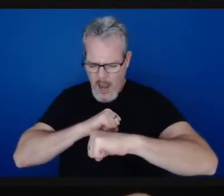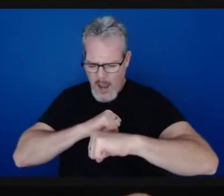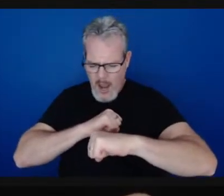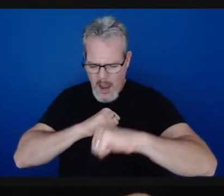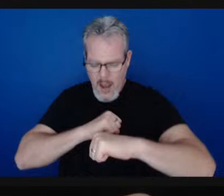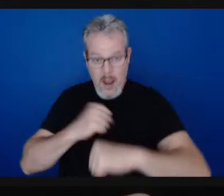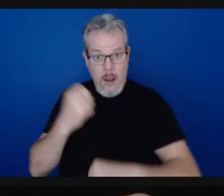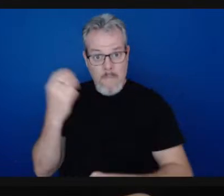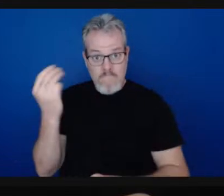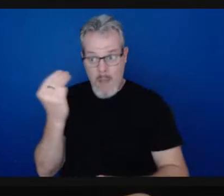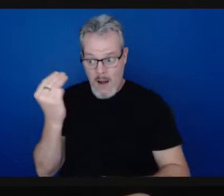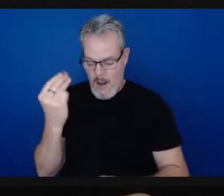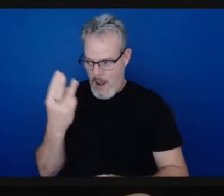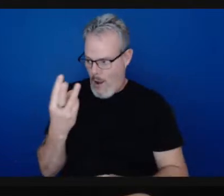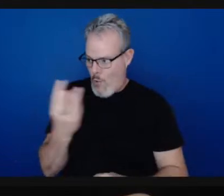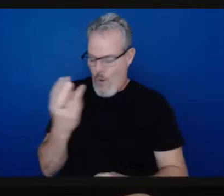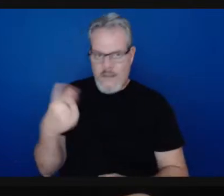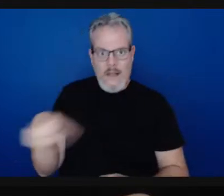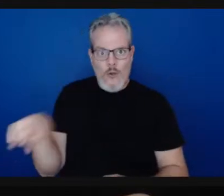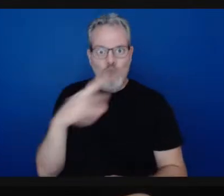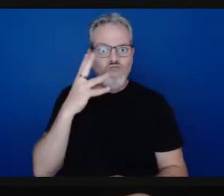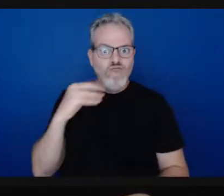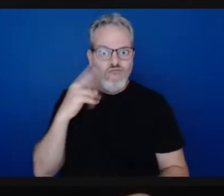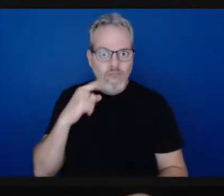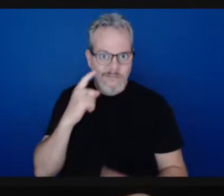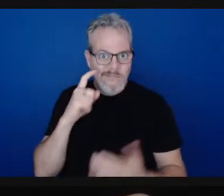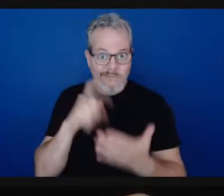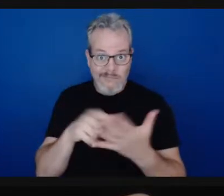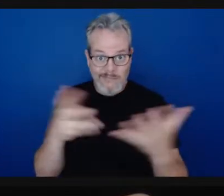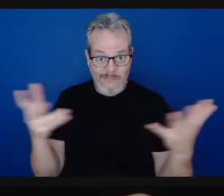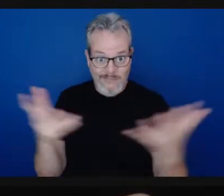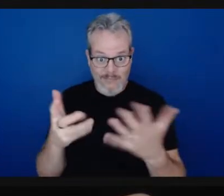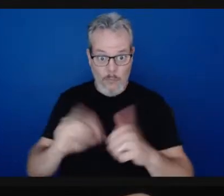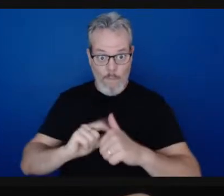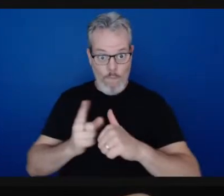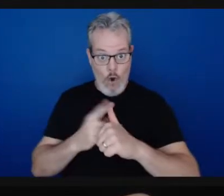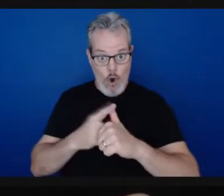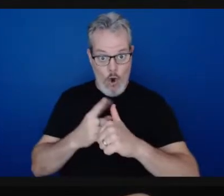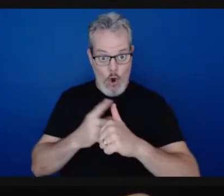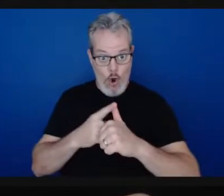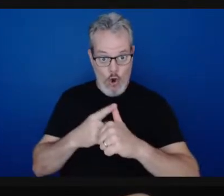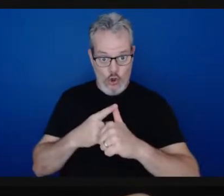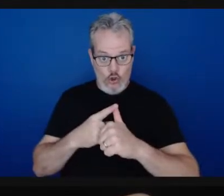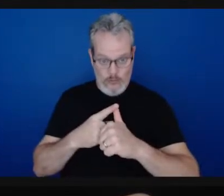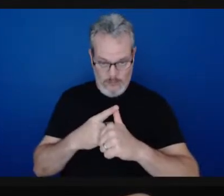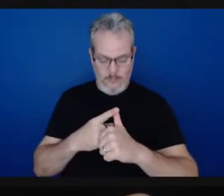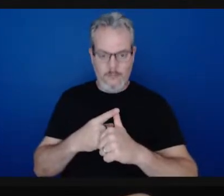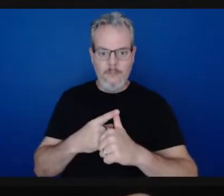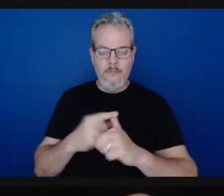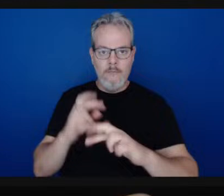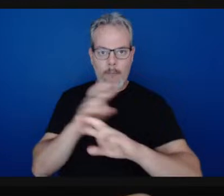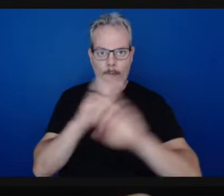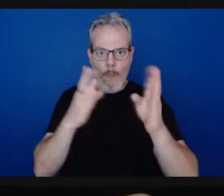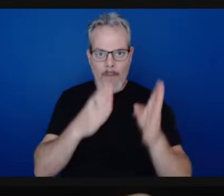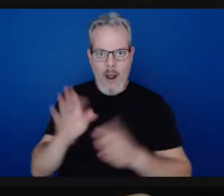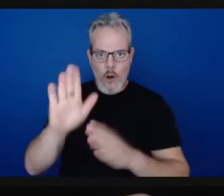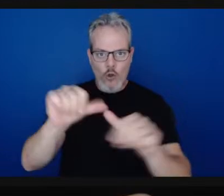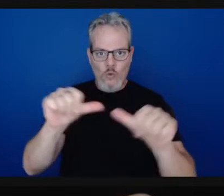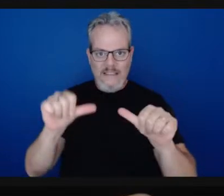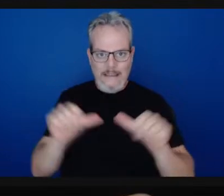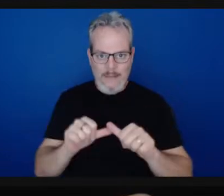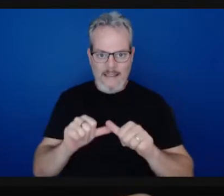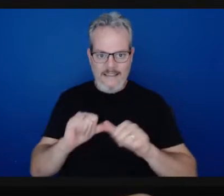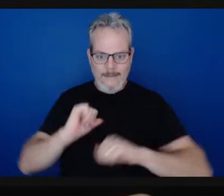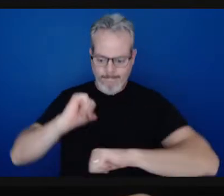or Wednesday, wherever you may have been. Step one, secure your space by identifying the hazards and